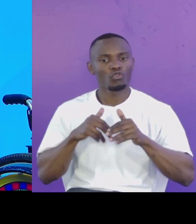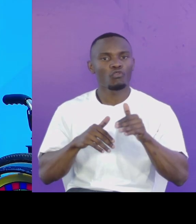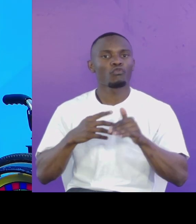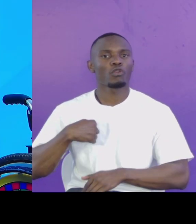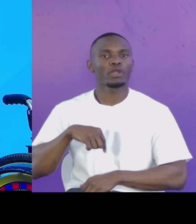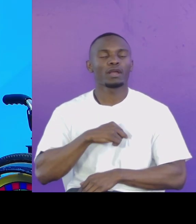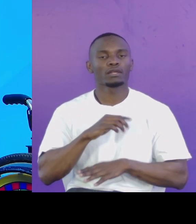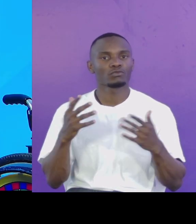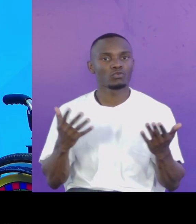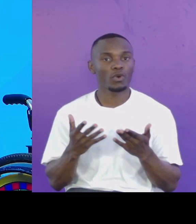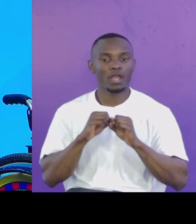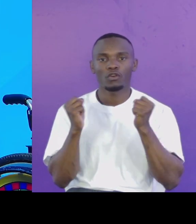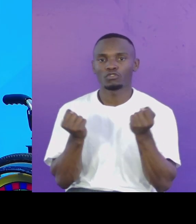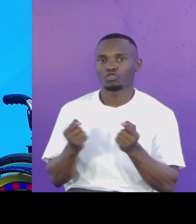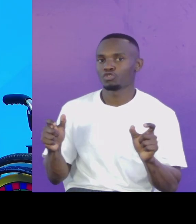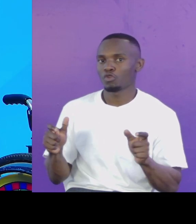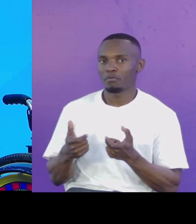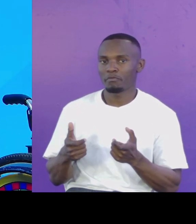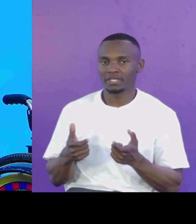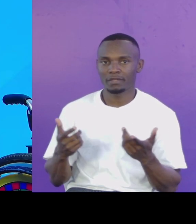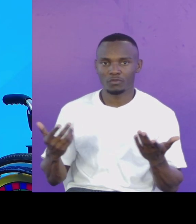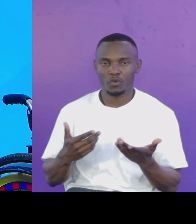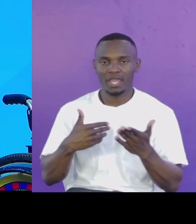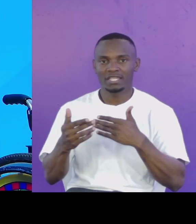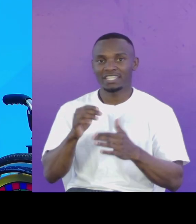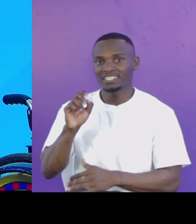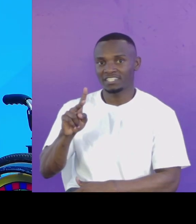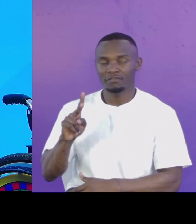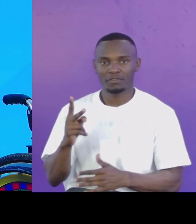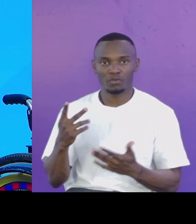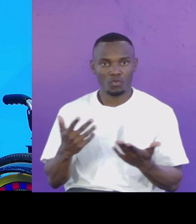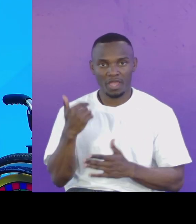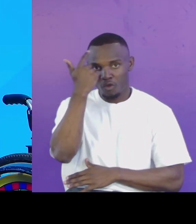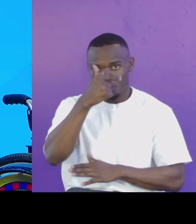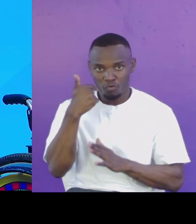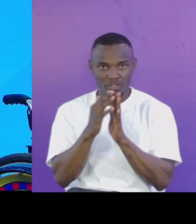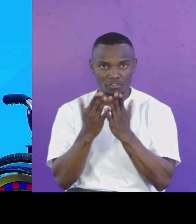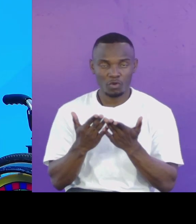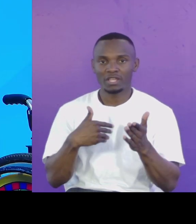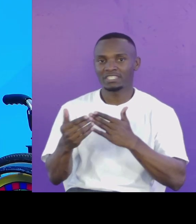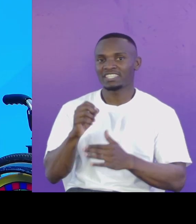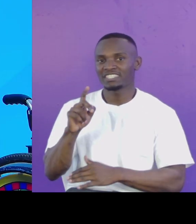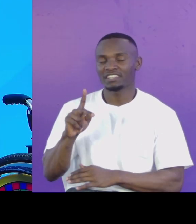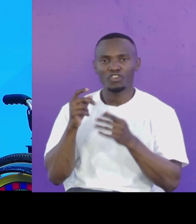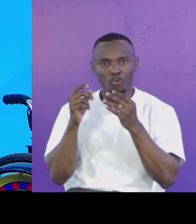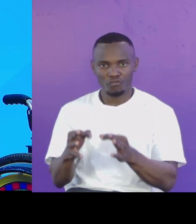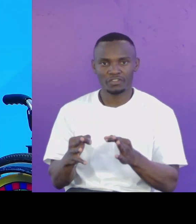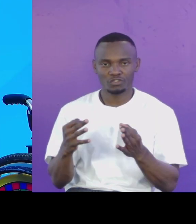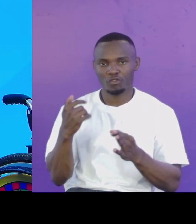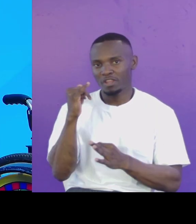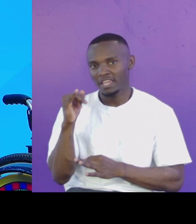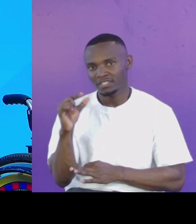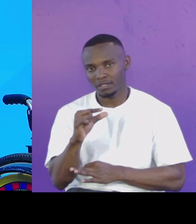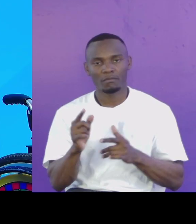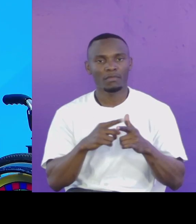our social media platforms. Science TV on Facebook, Science TV Official on Instagram, Science